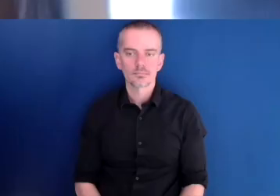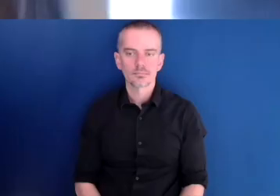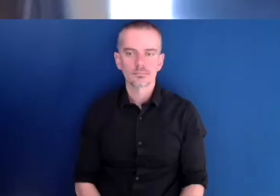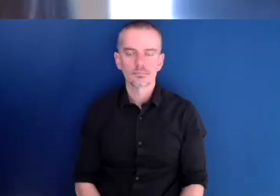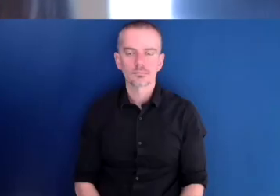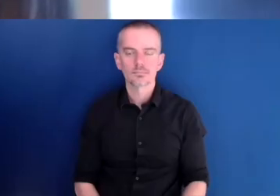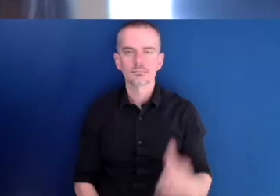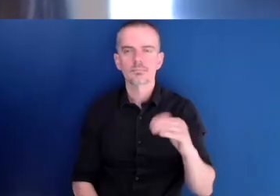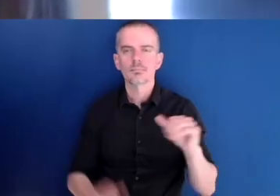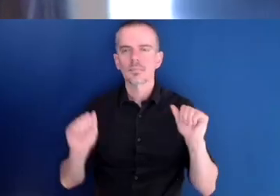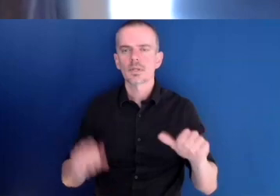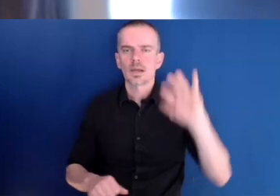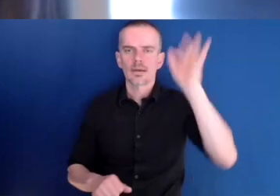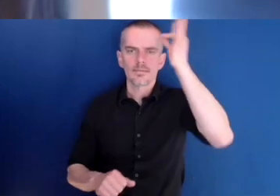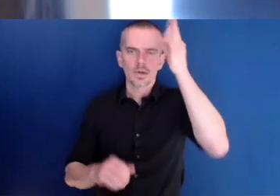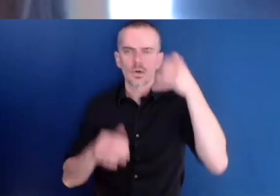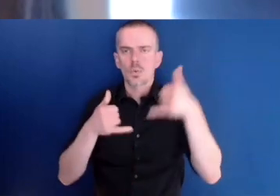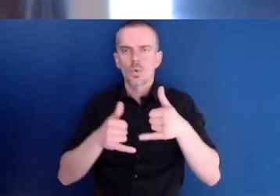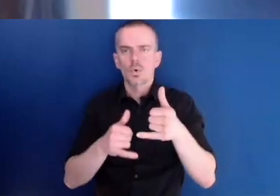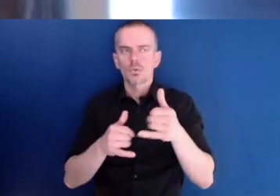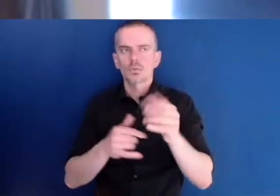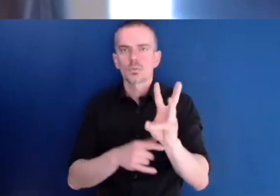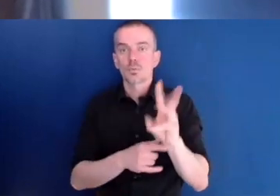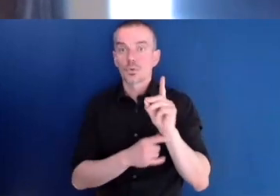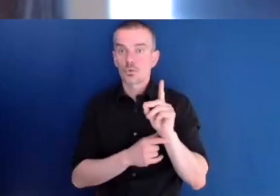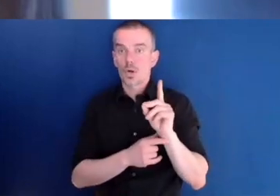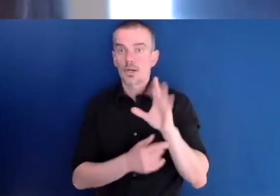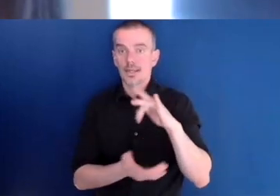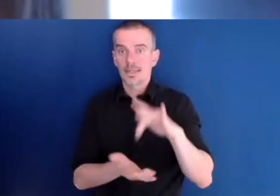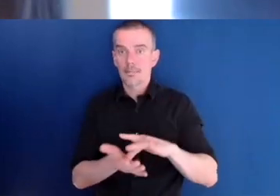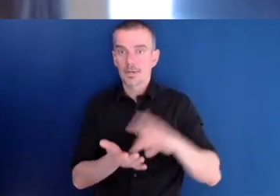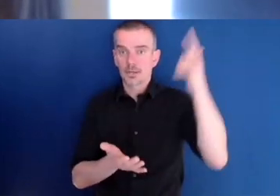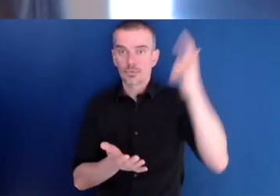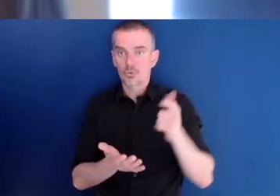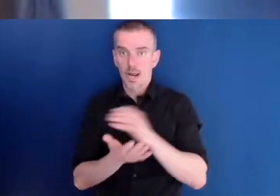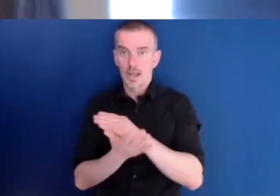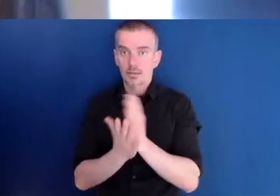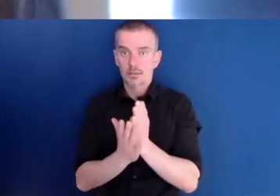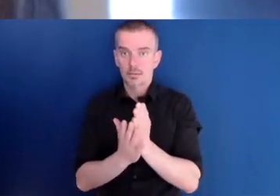Can federal awards be withdrawn mid-grant execution?